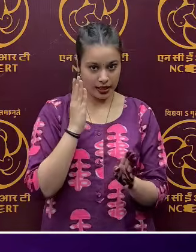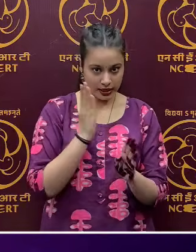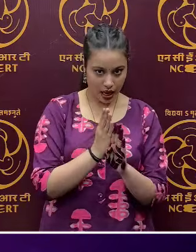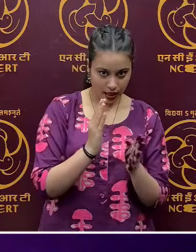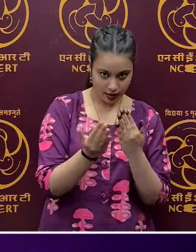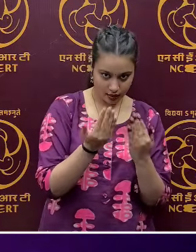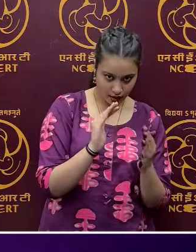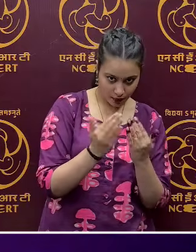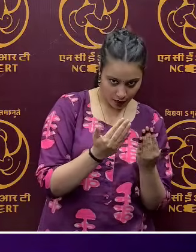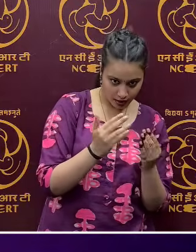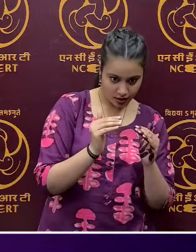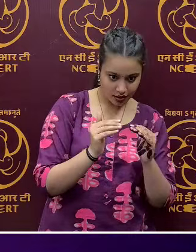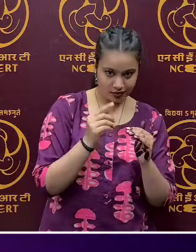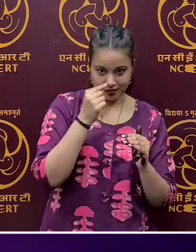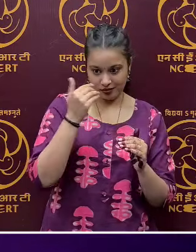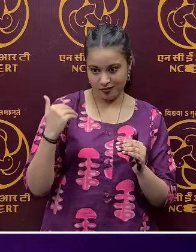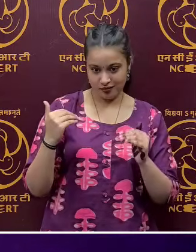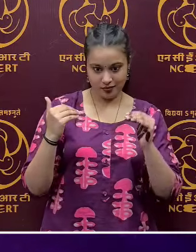comparison, taller than his brother,